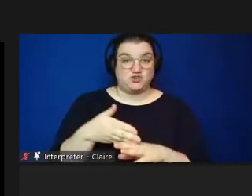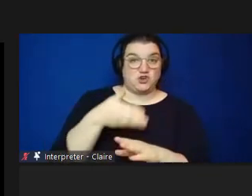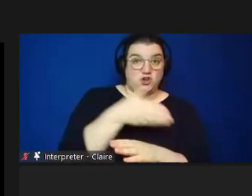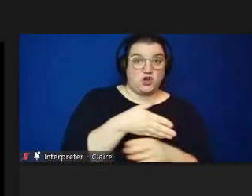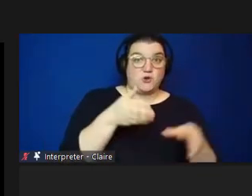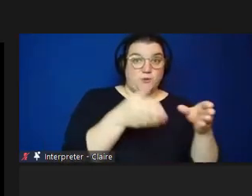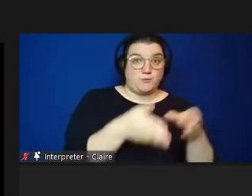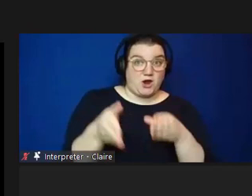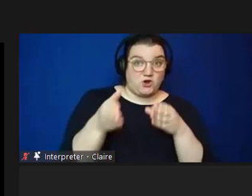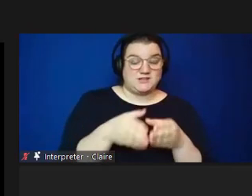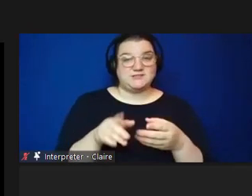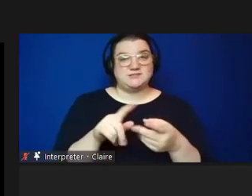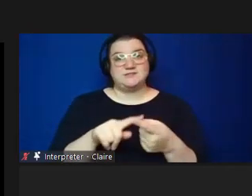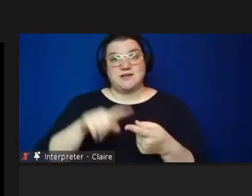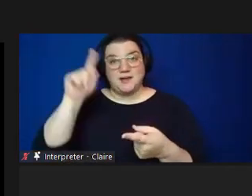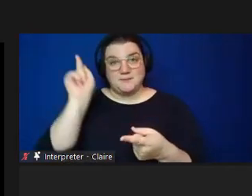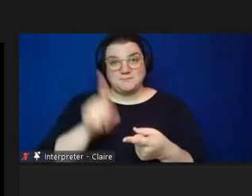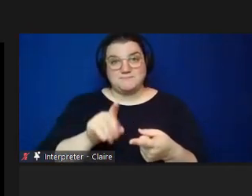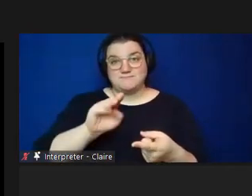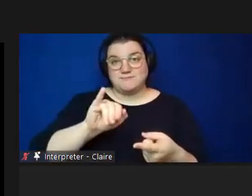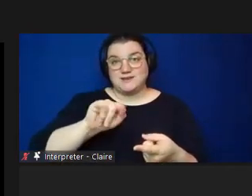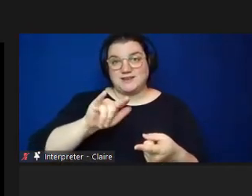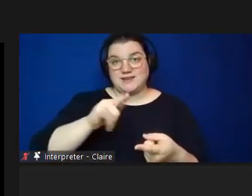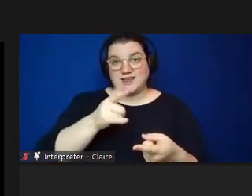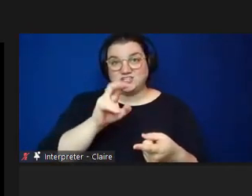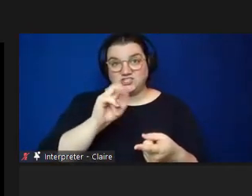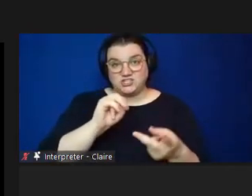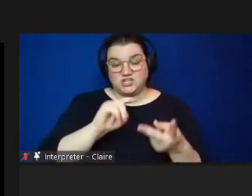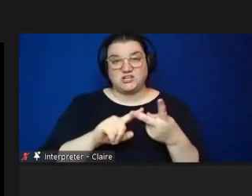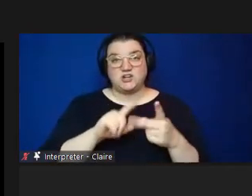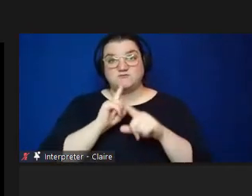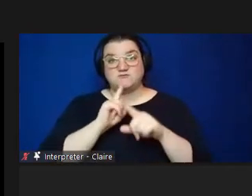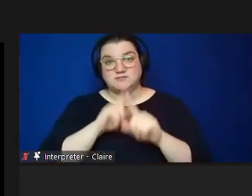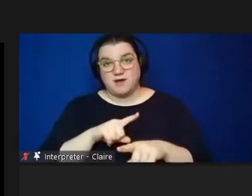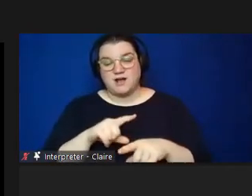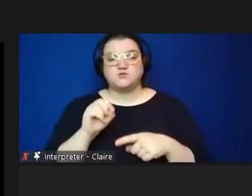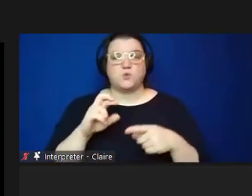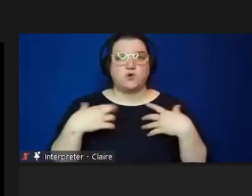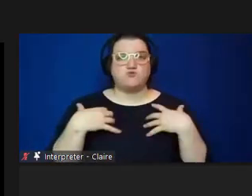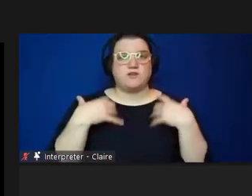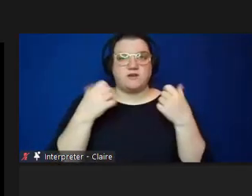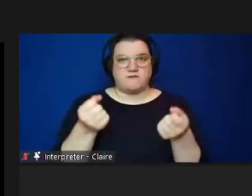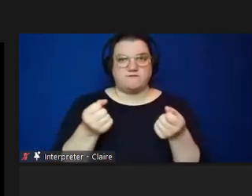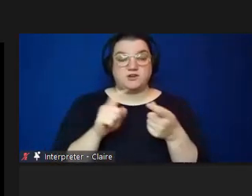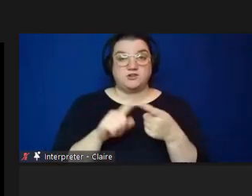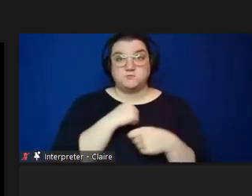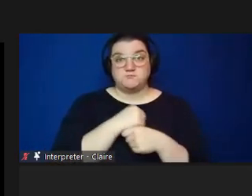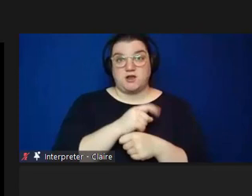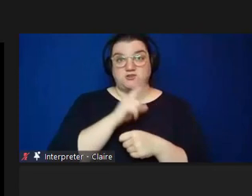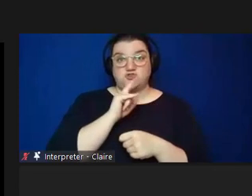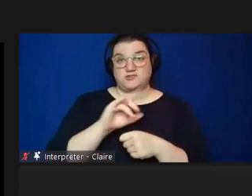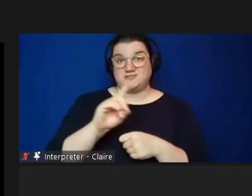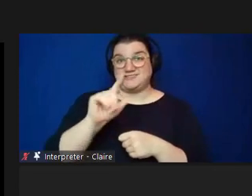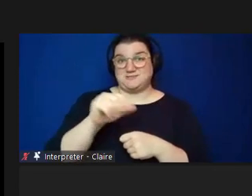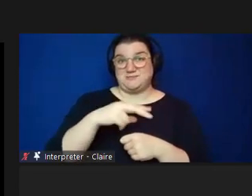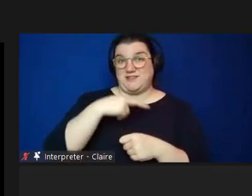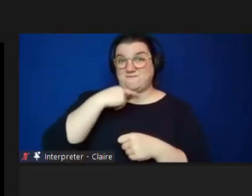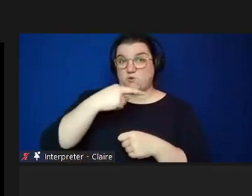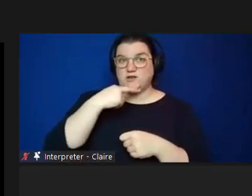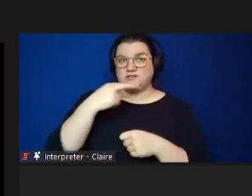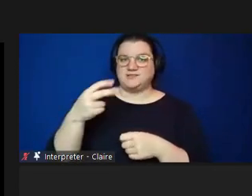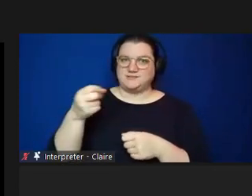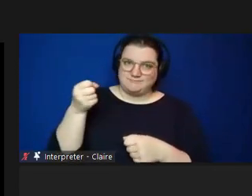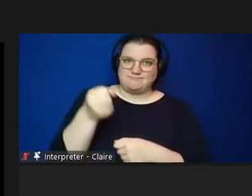mitigation, response, or recovery, to ensure that the disability voice is at the